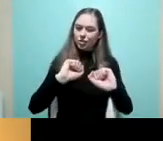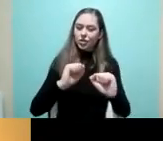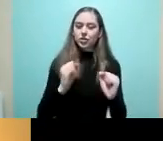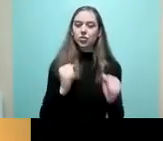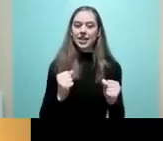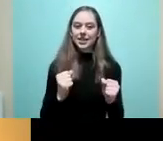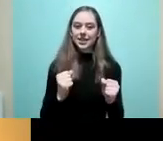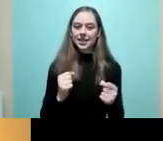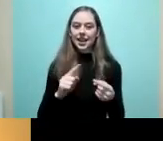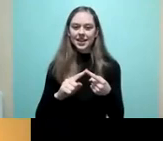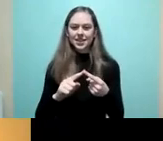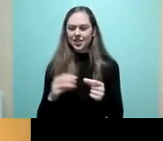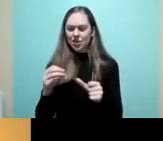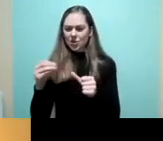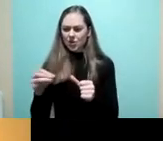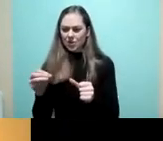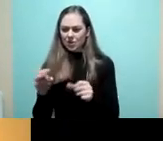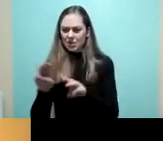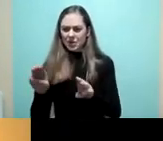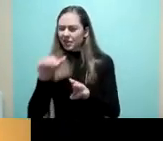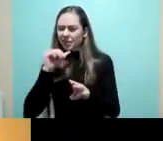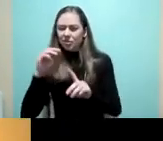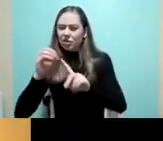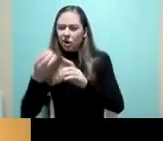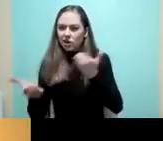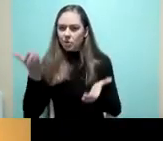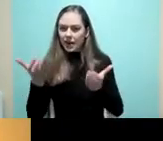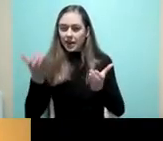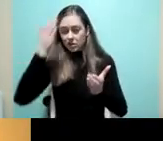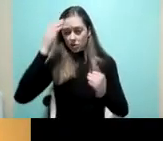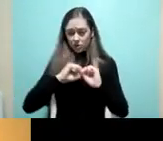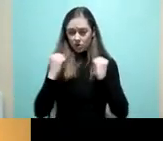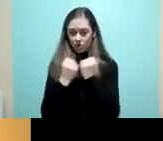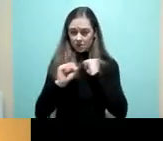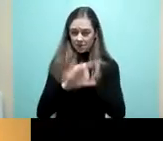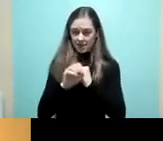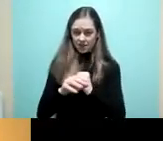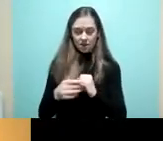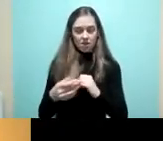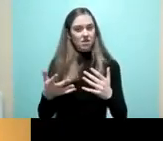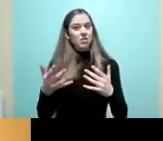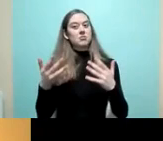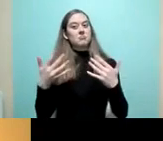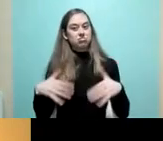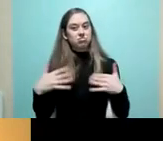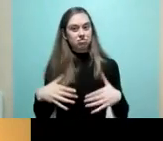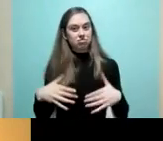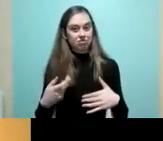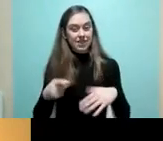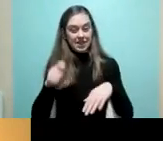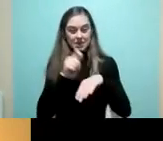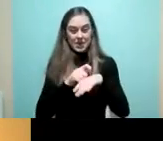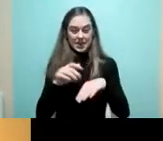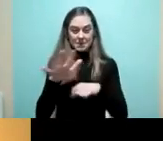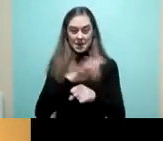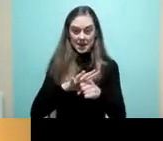anybody else's. Try and stay away from comparing. Social media is one of the best things in the world where